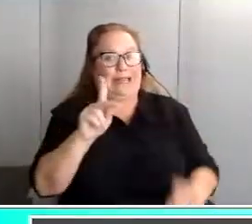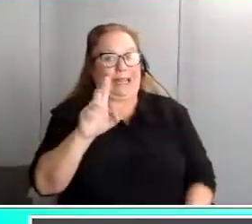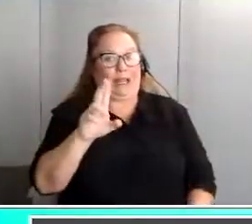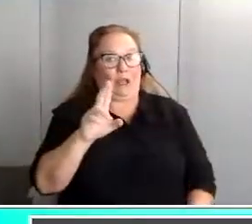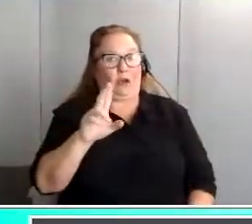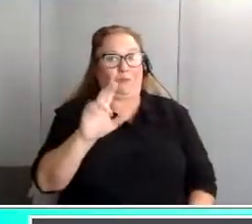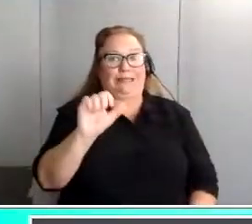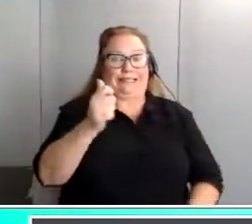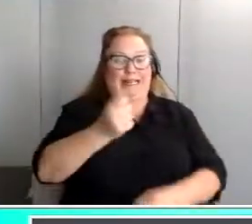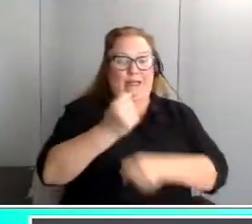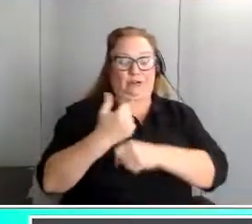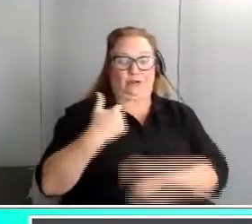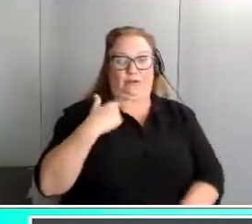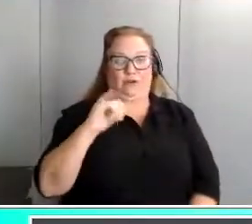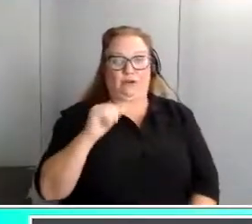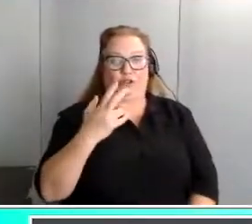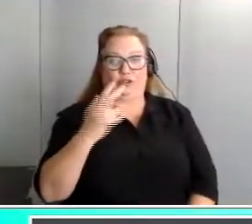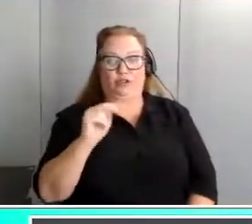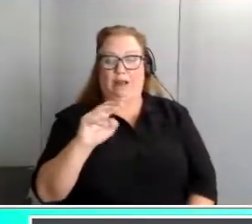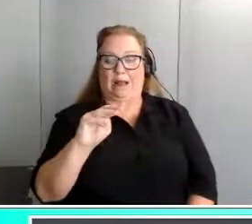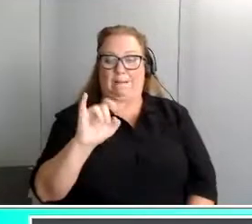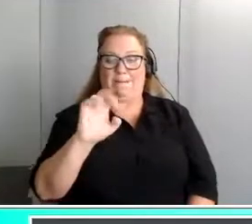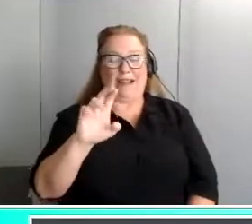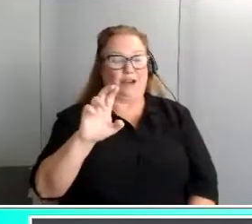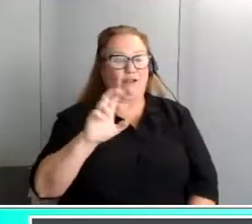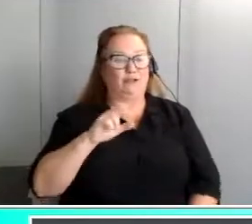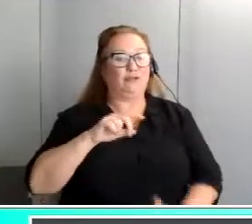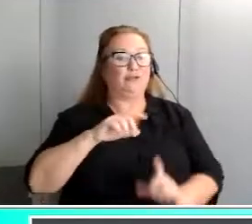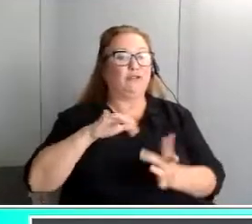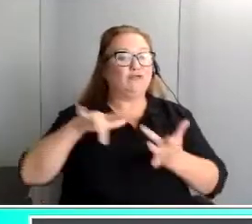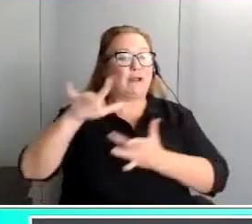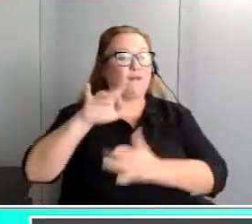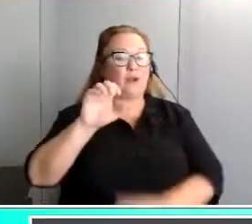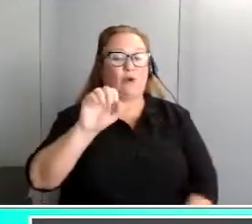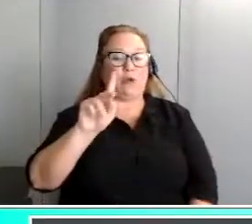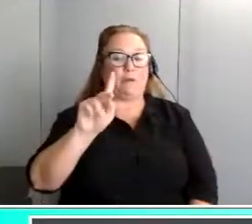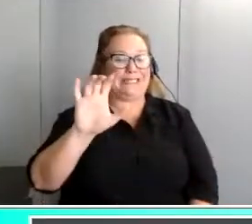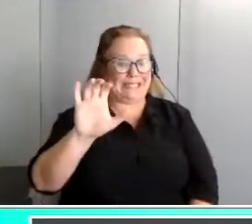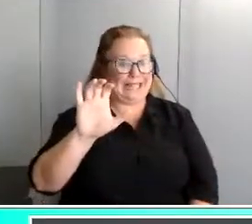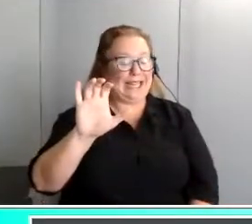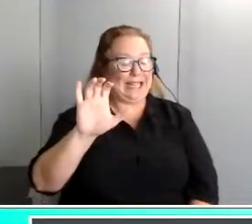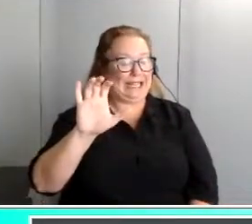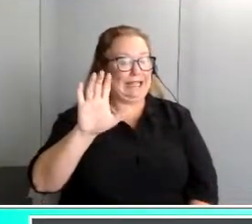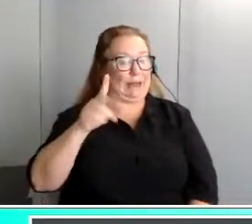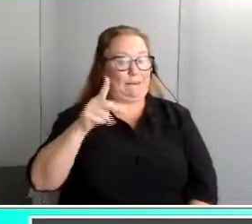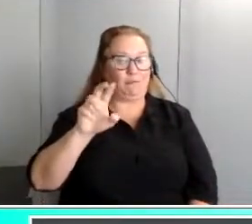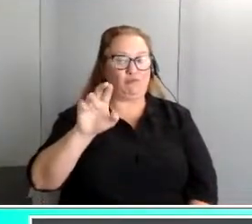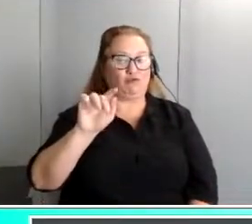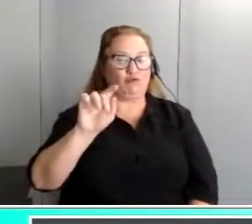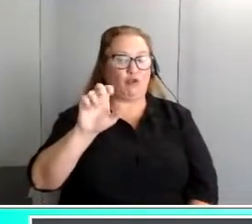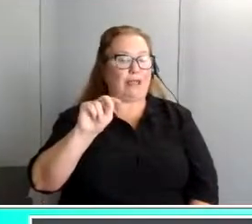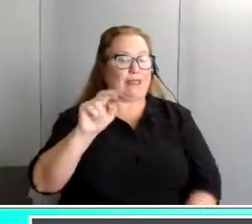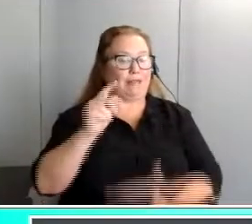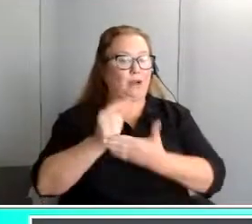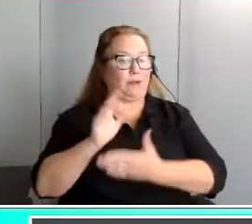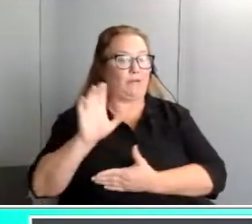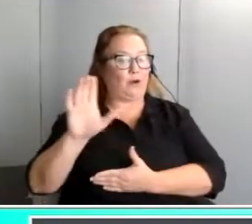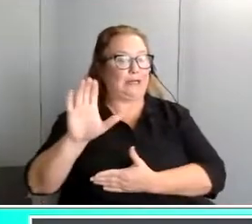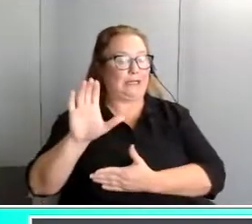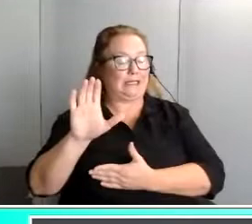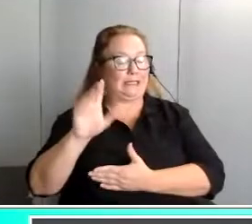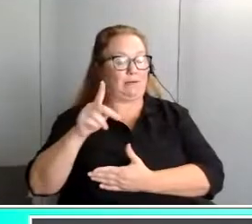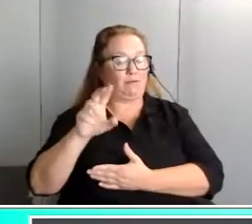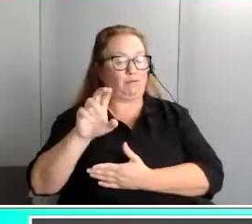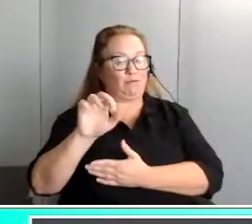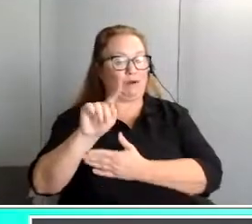ago, John Miner traveled nearly 400 miles to Oklahoma City to receive proton therapy for his prostate cancer. This morning,